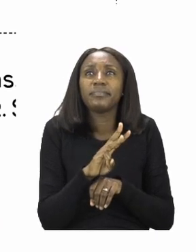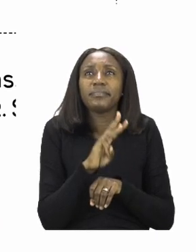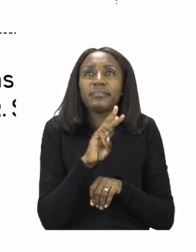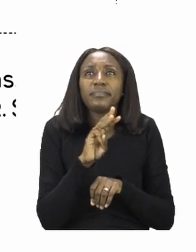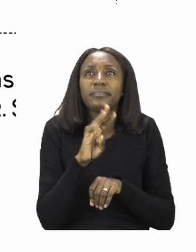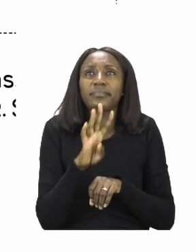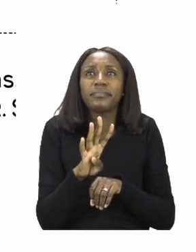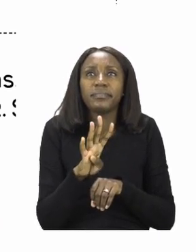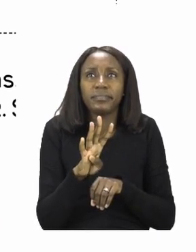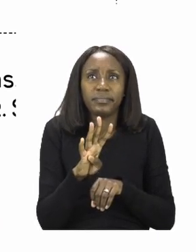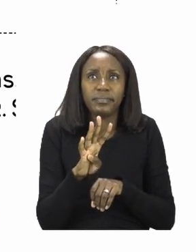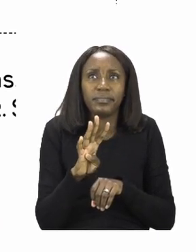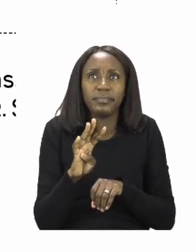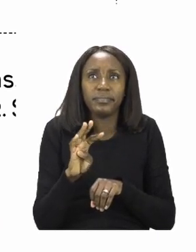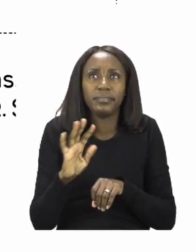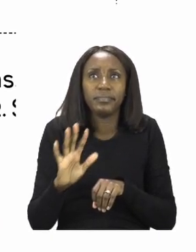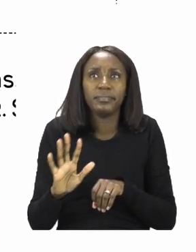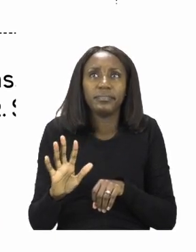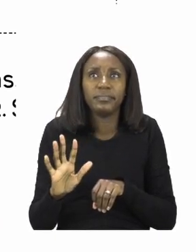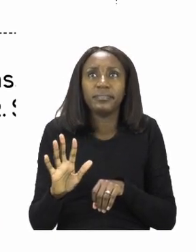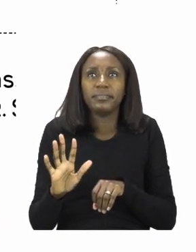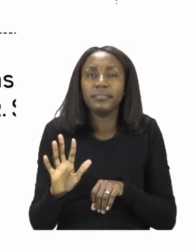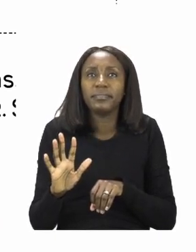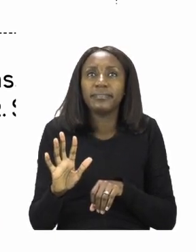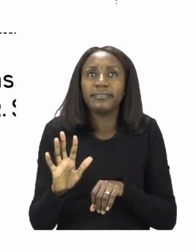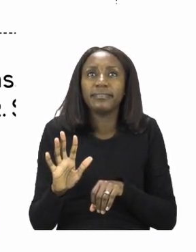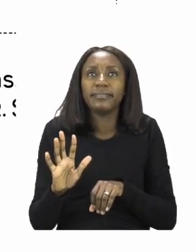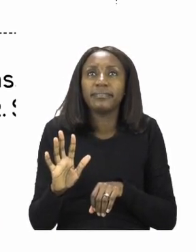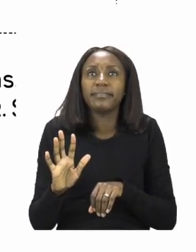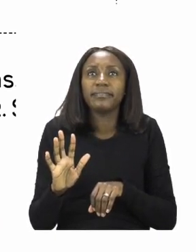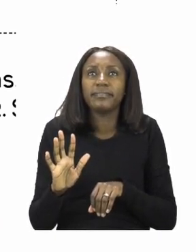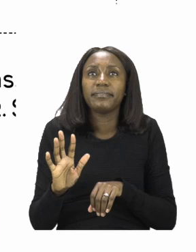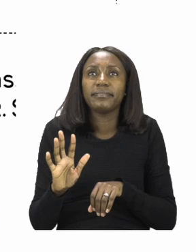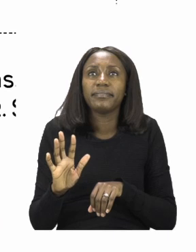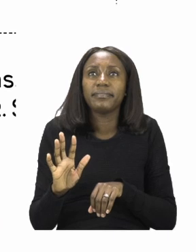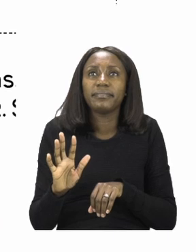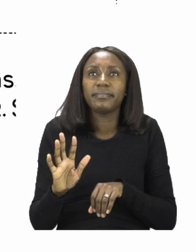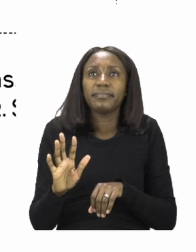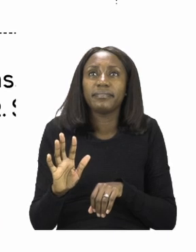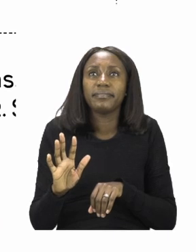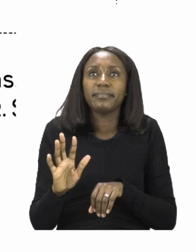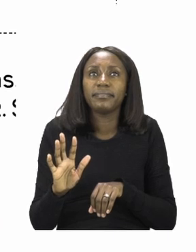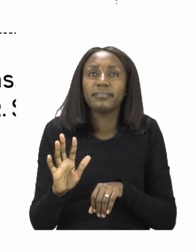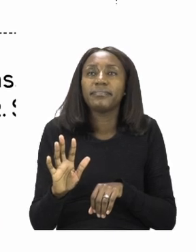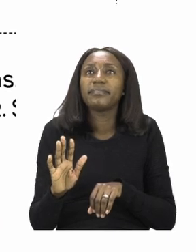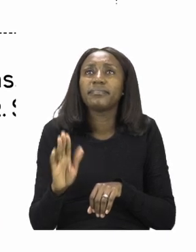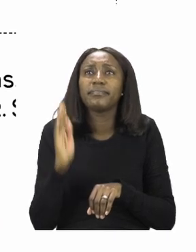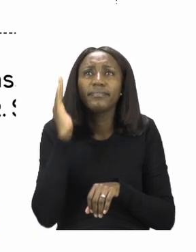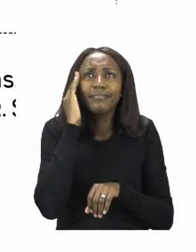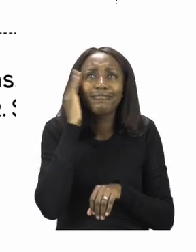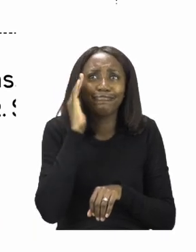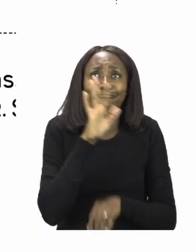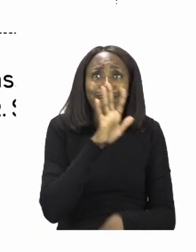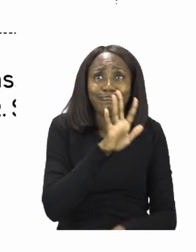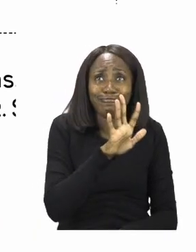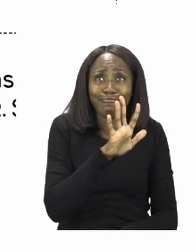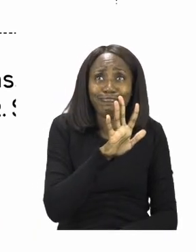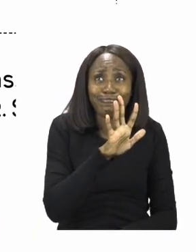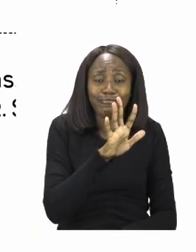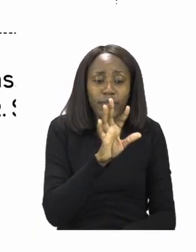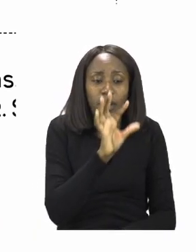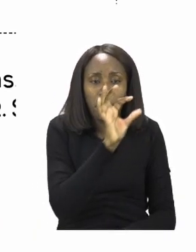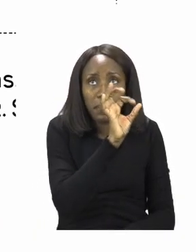3, 4, 5. So we know that there are 5